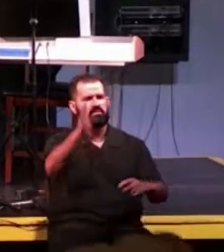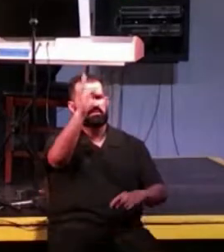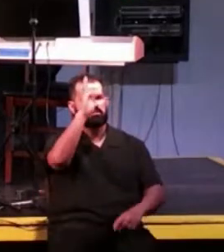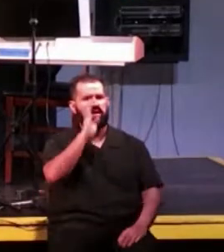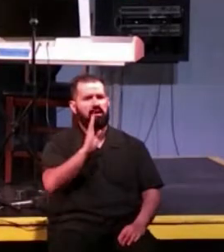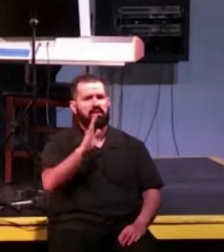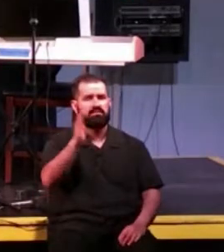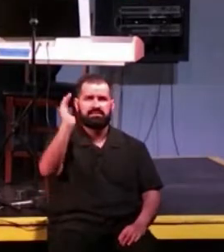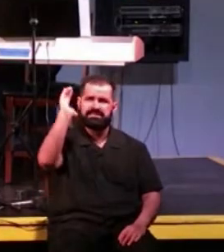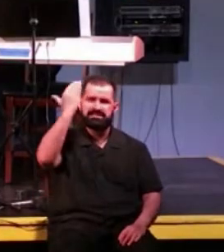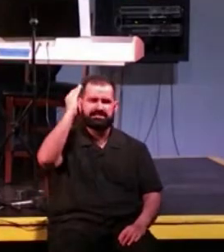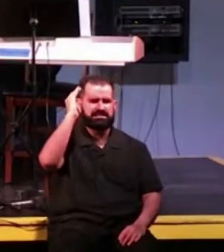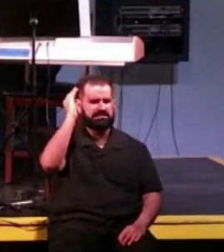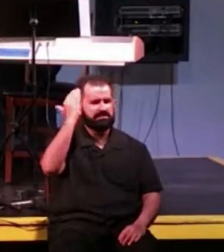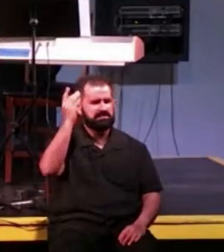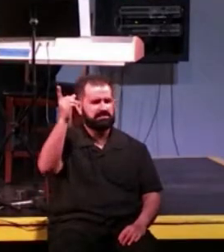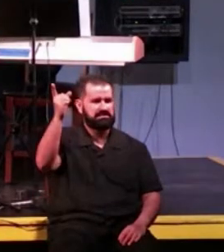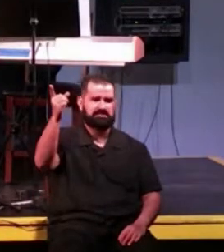seems